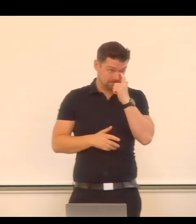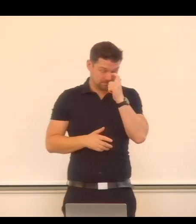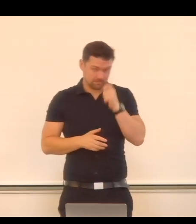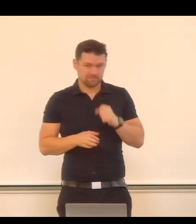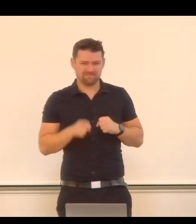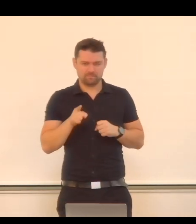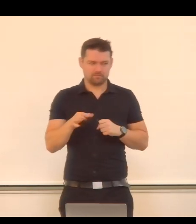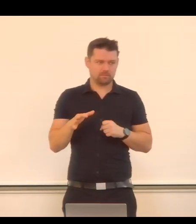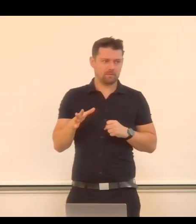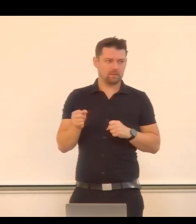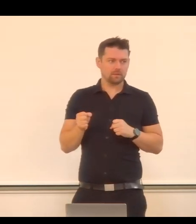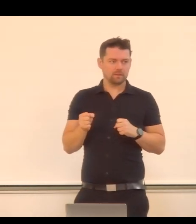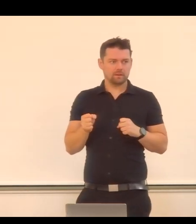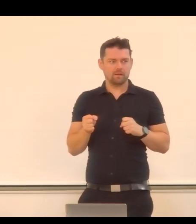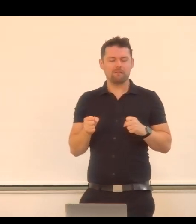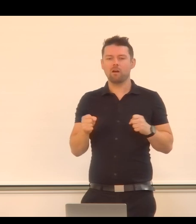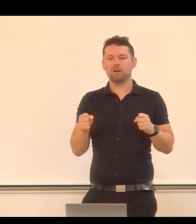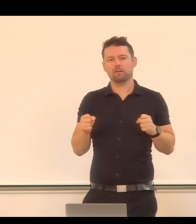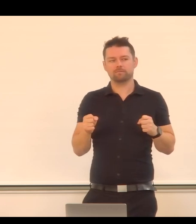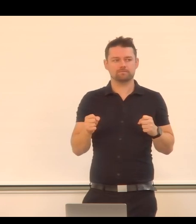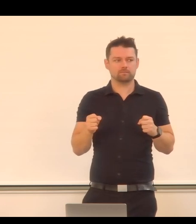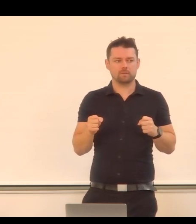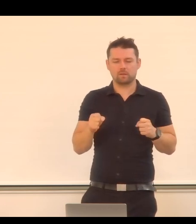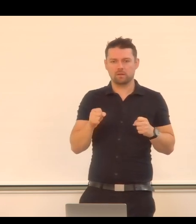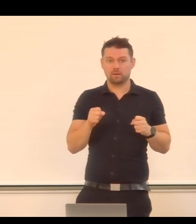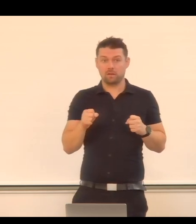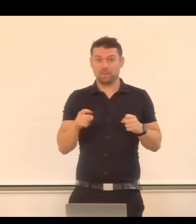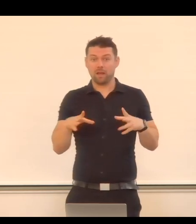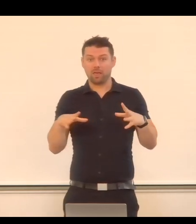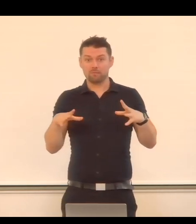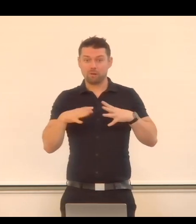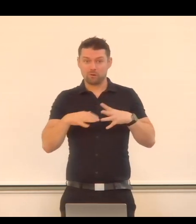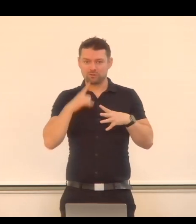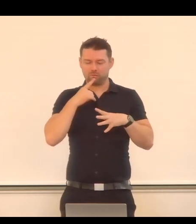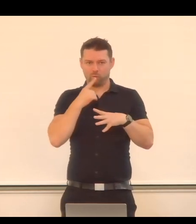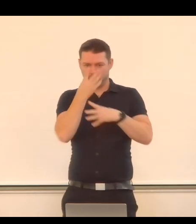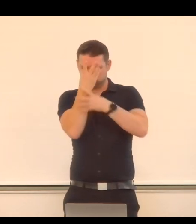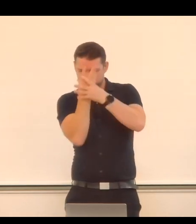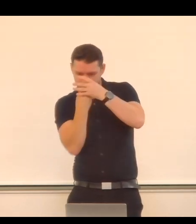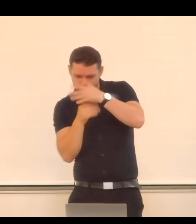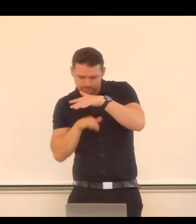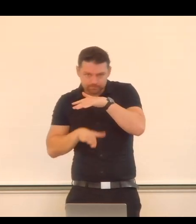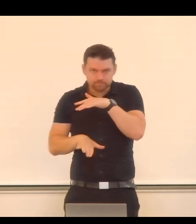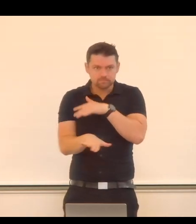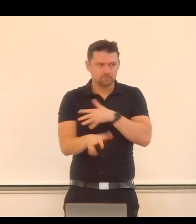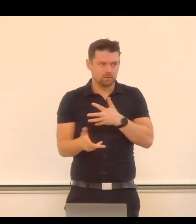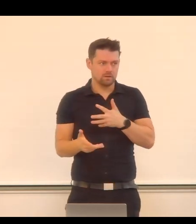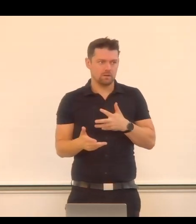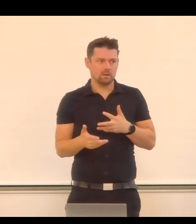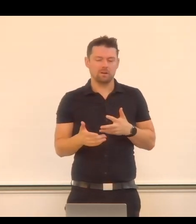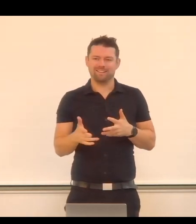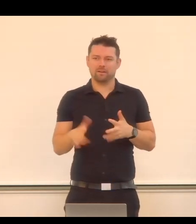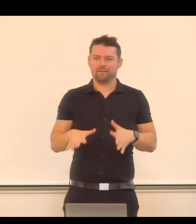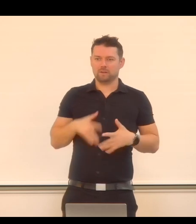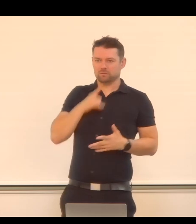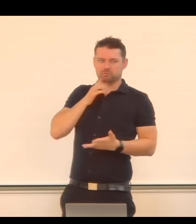preparation, but I think it's going to be something that's going to really go to that level of fidelity. And then I hope that hopefully it will, maybe show